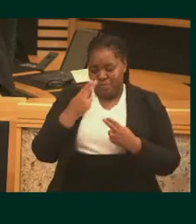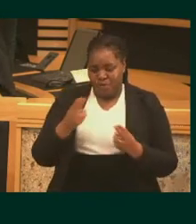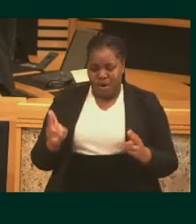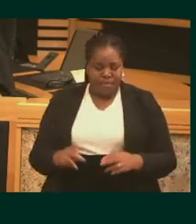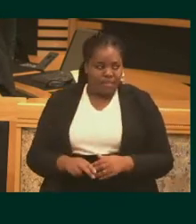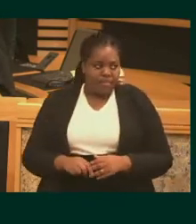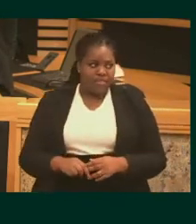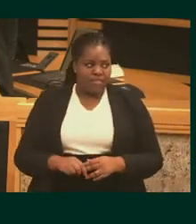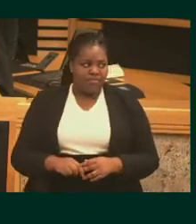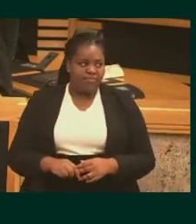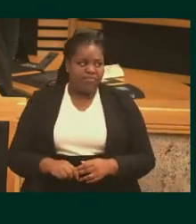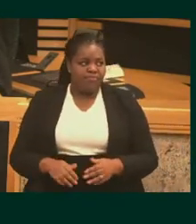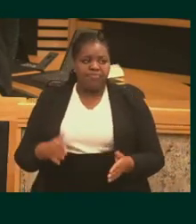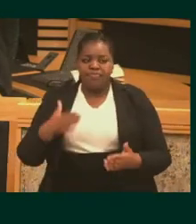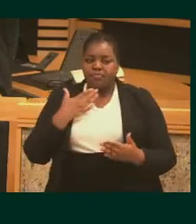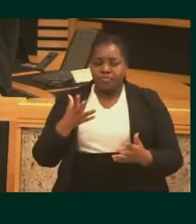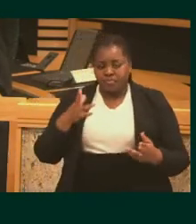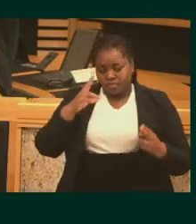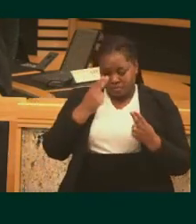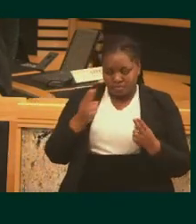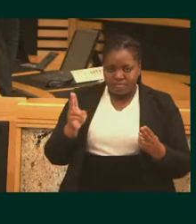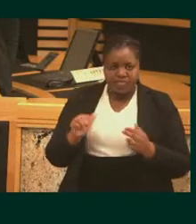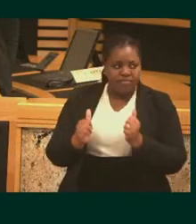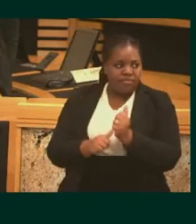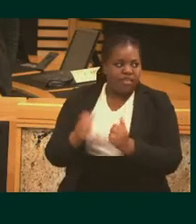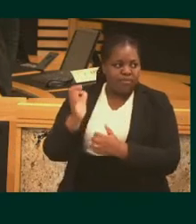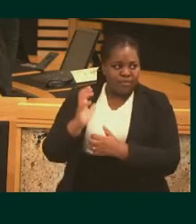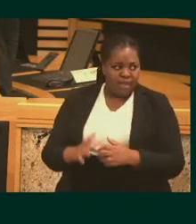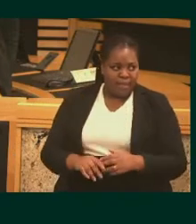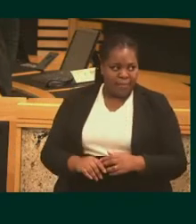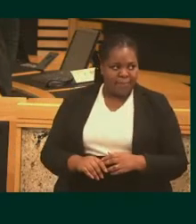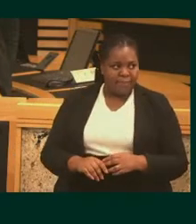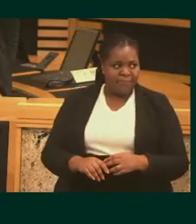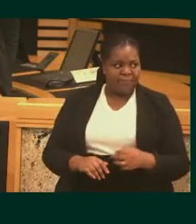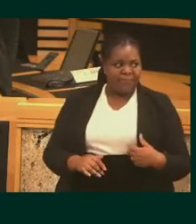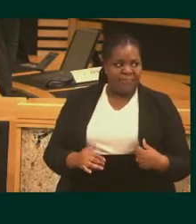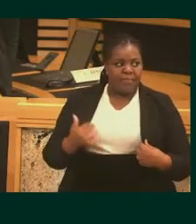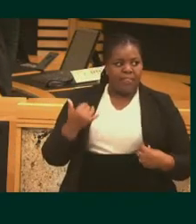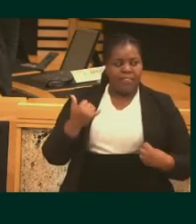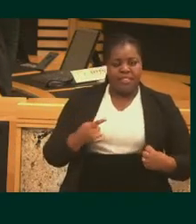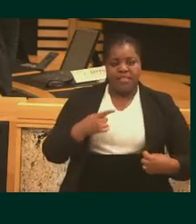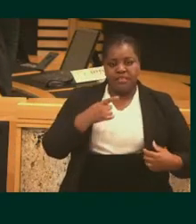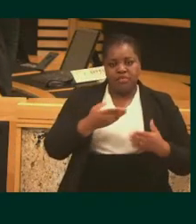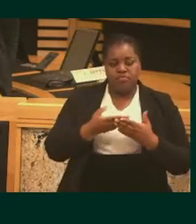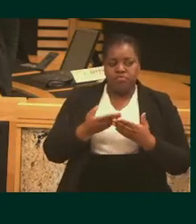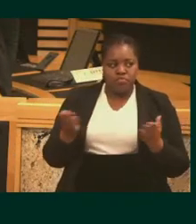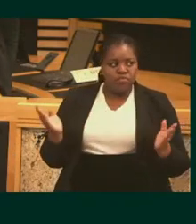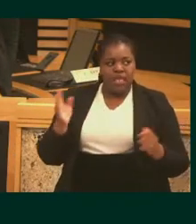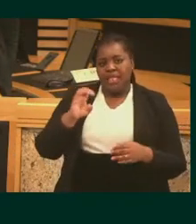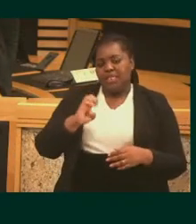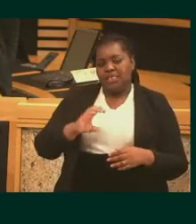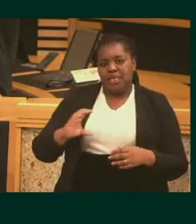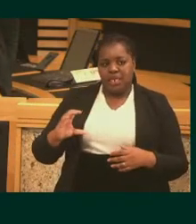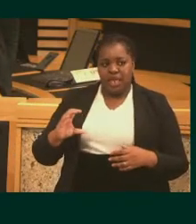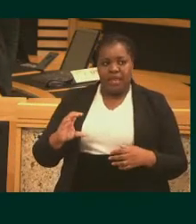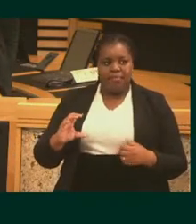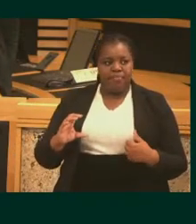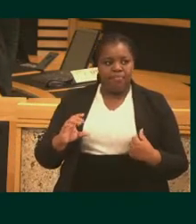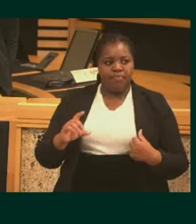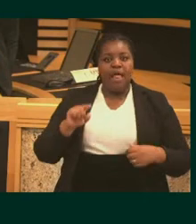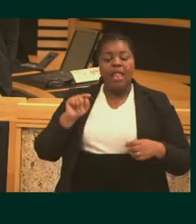kasim thank you honorable Deputy speaker honorable Deputy speaker business owners across the Eastern Cape are